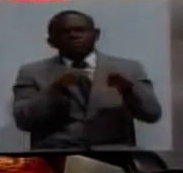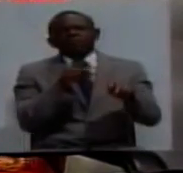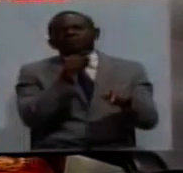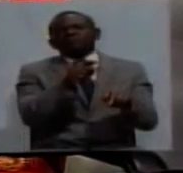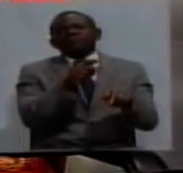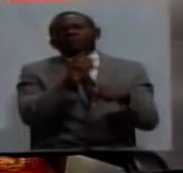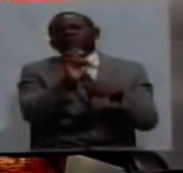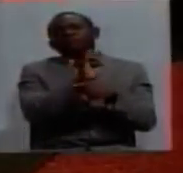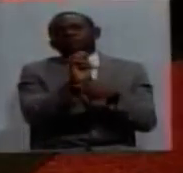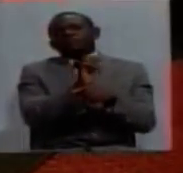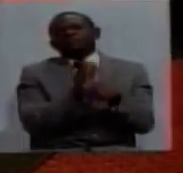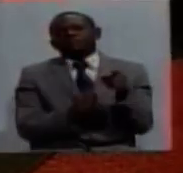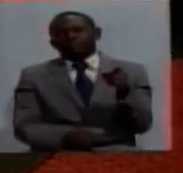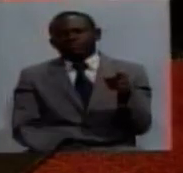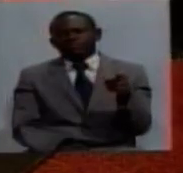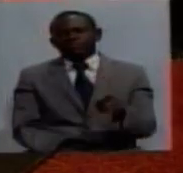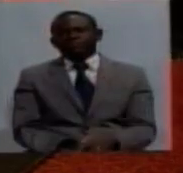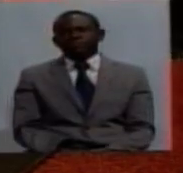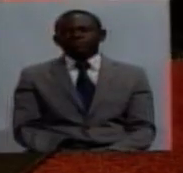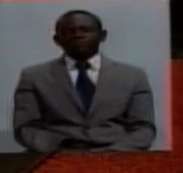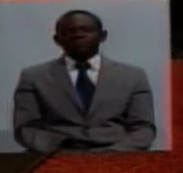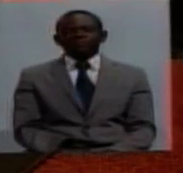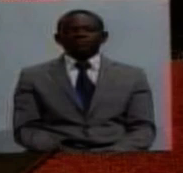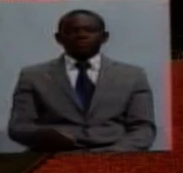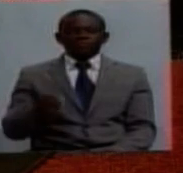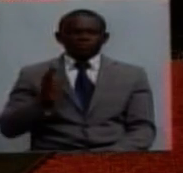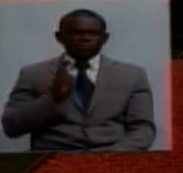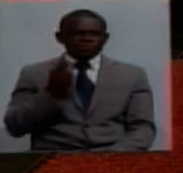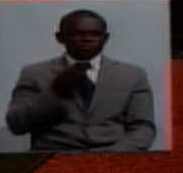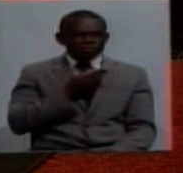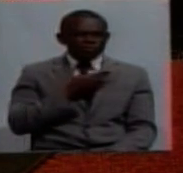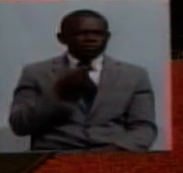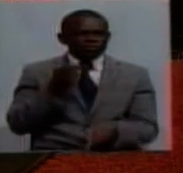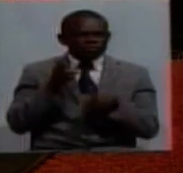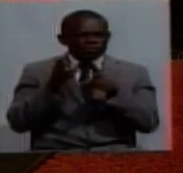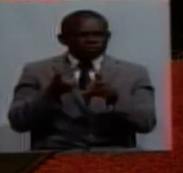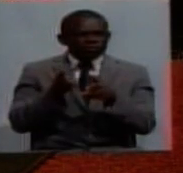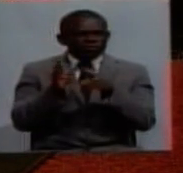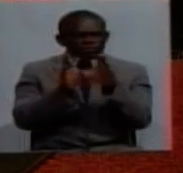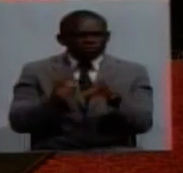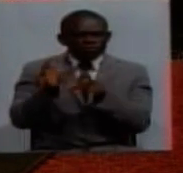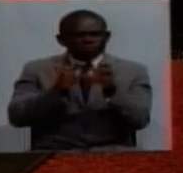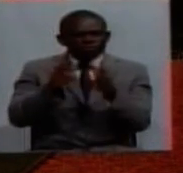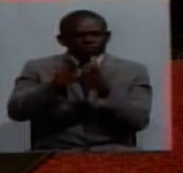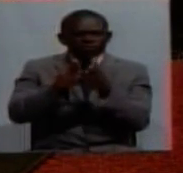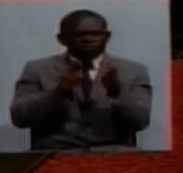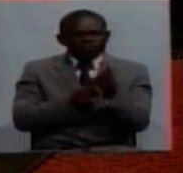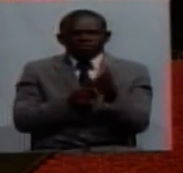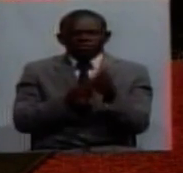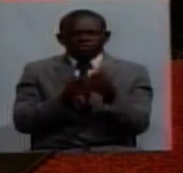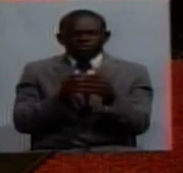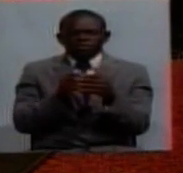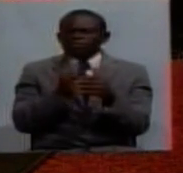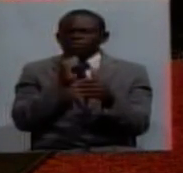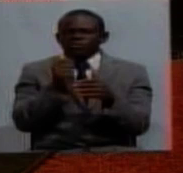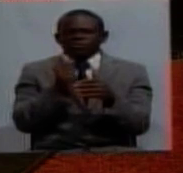we have not been very systematic in the way we actually report. So to heighten that, you saw the president